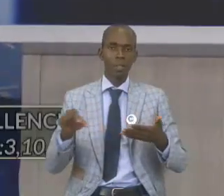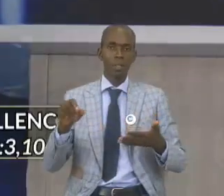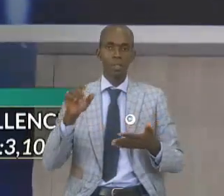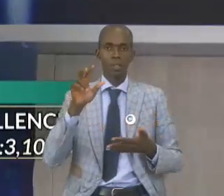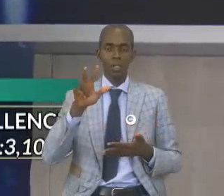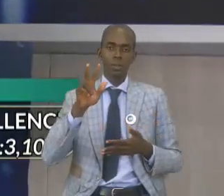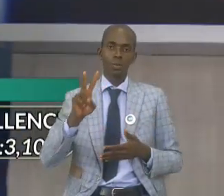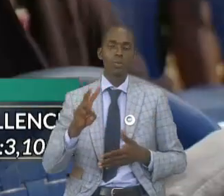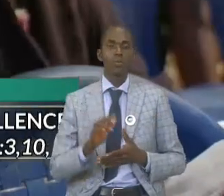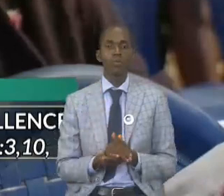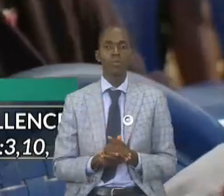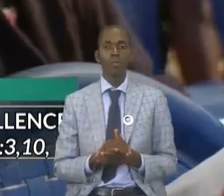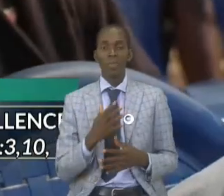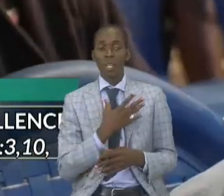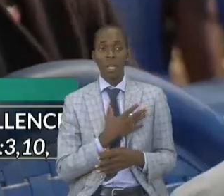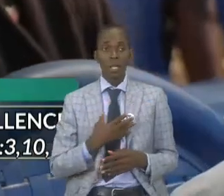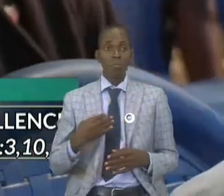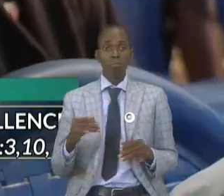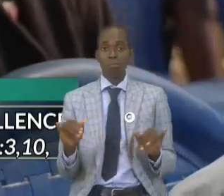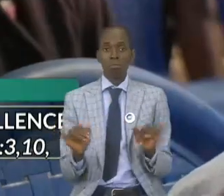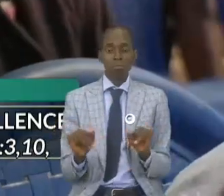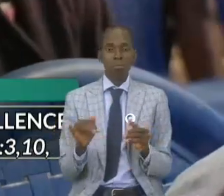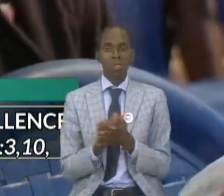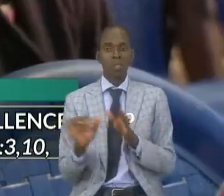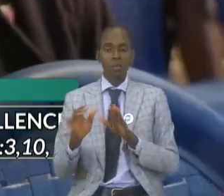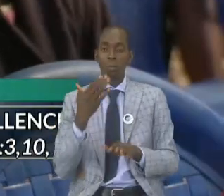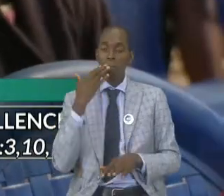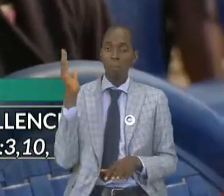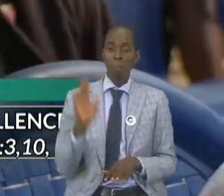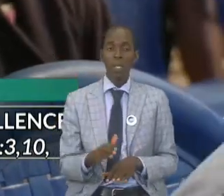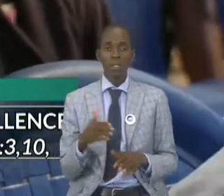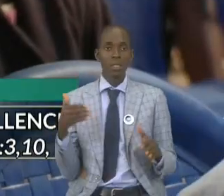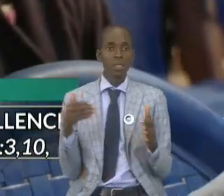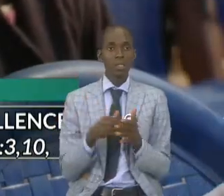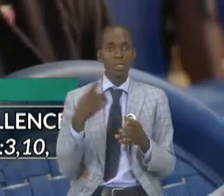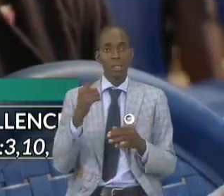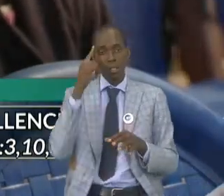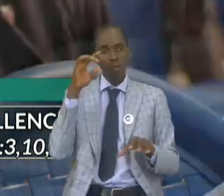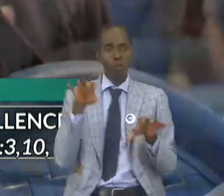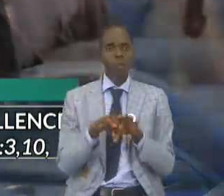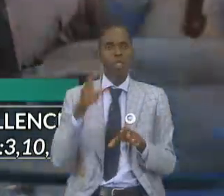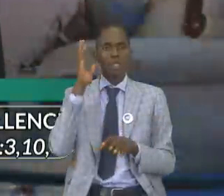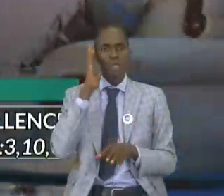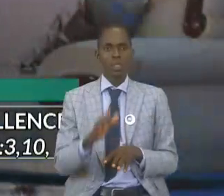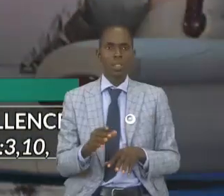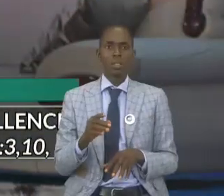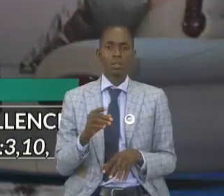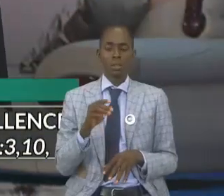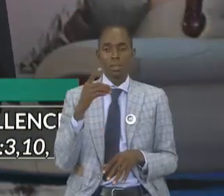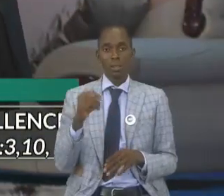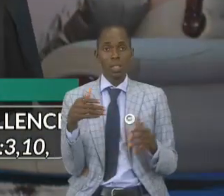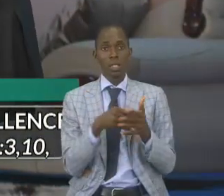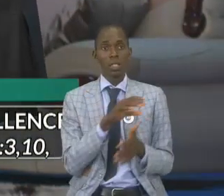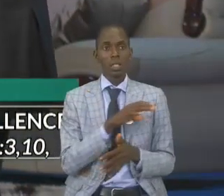verse 32. And such as do wickedly against the covenant shall he, the Antichrist, corrupt